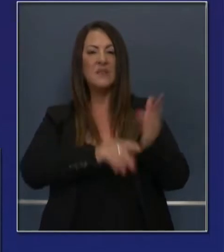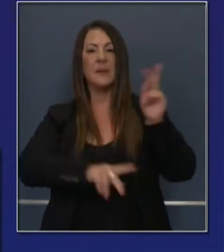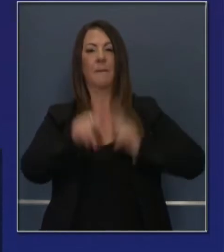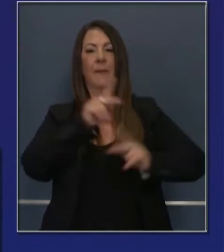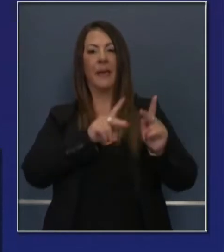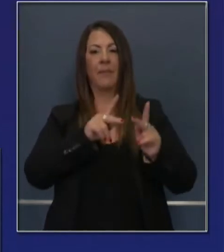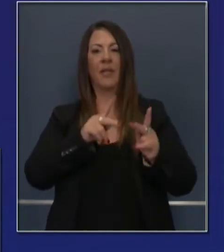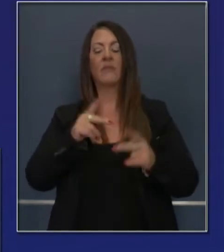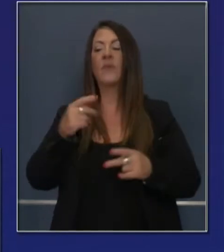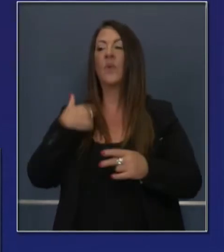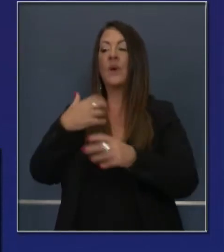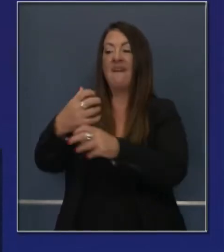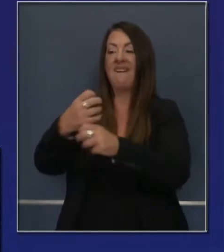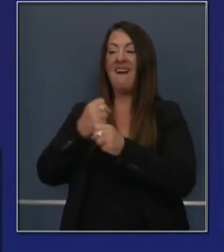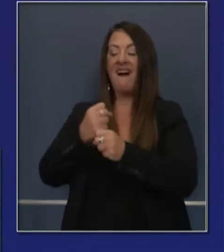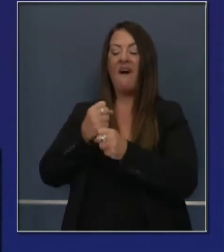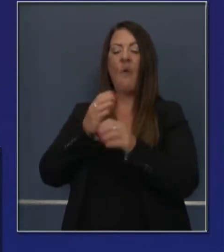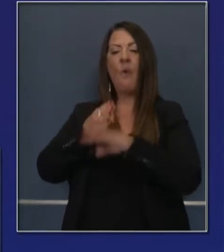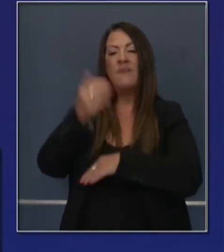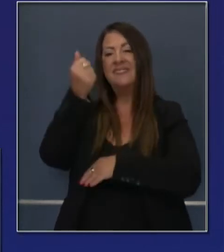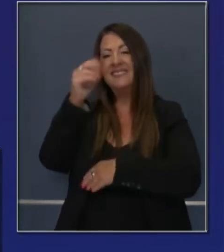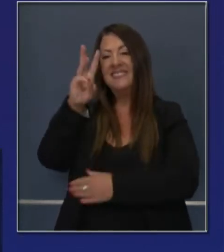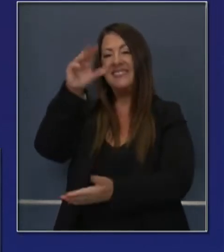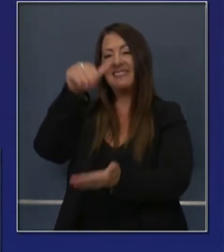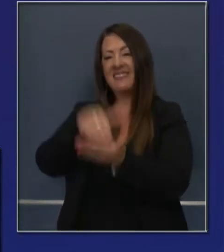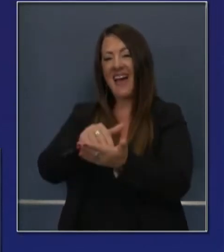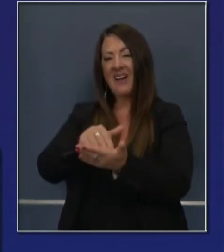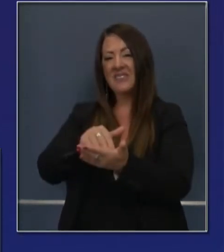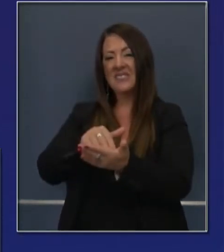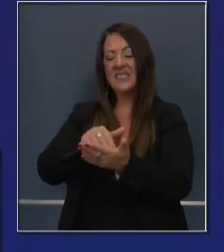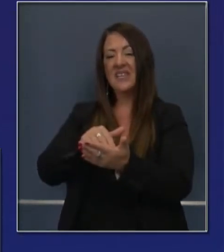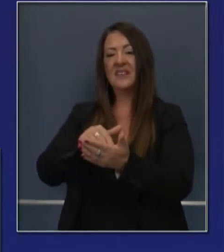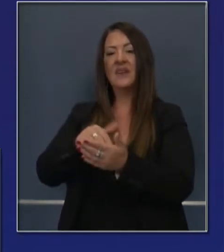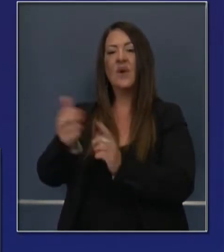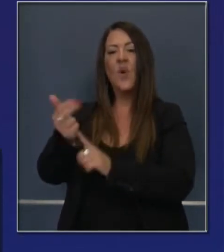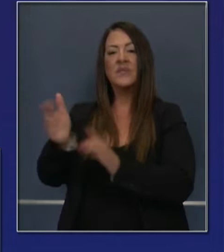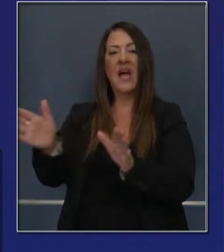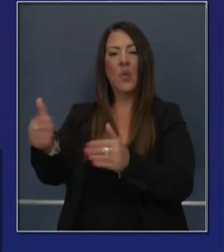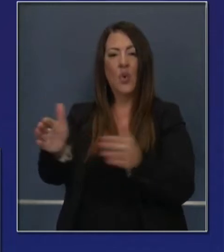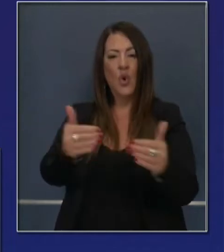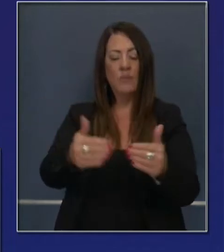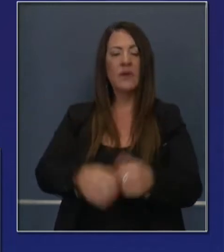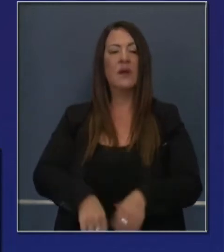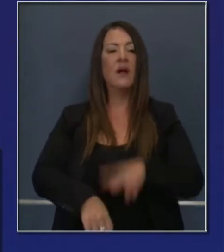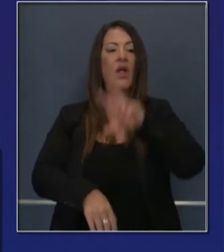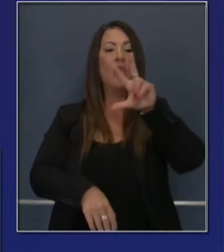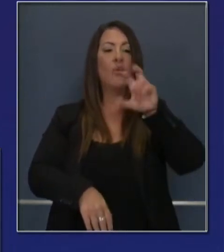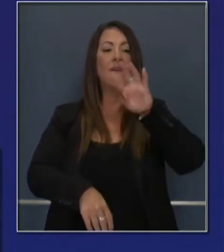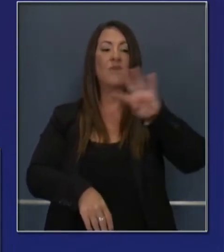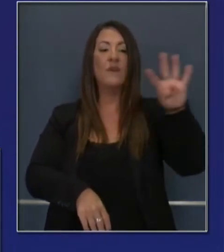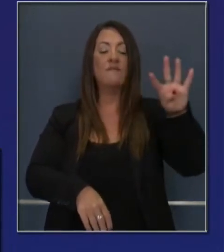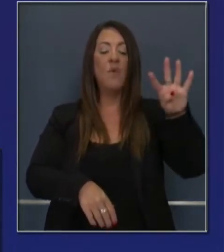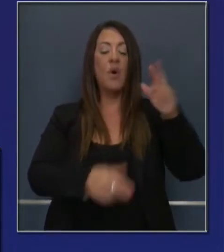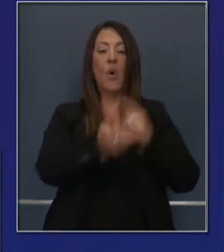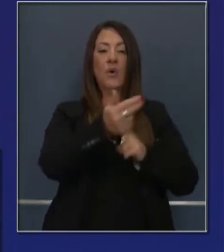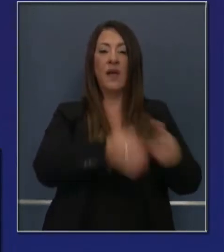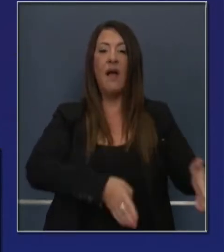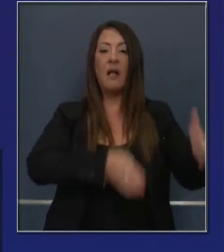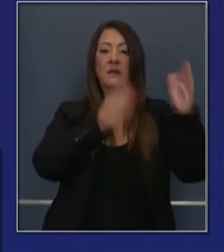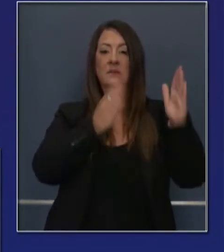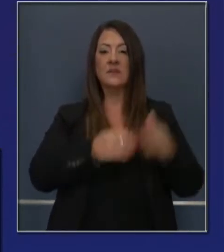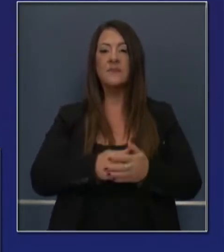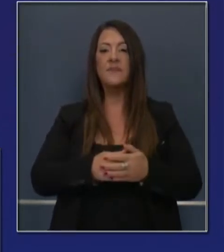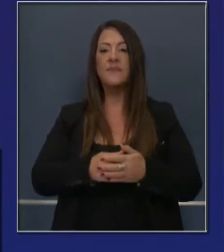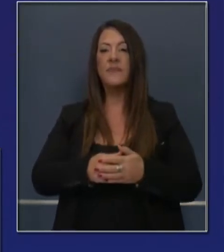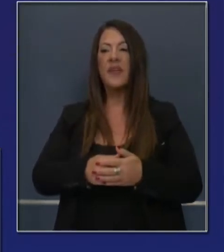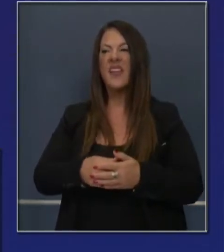procure over 16,000 hotel rooms, 344 different hotels in 55 of our